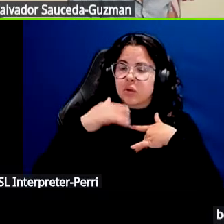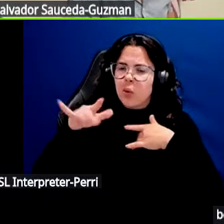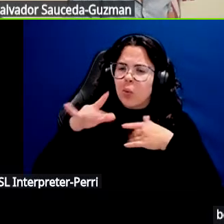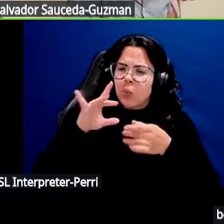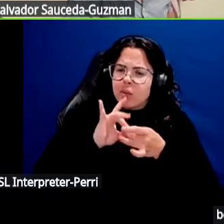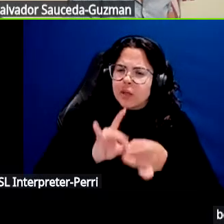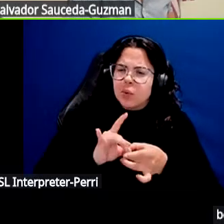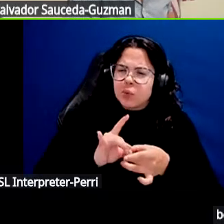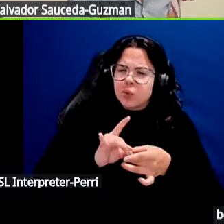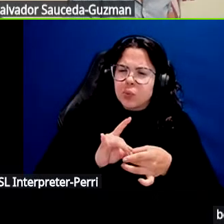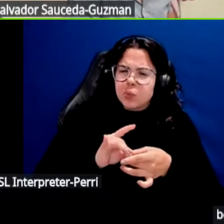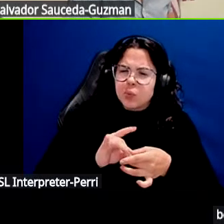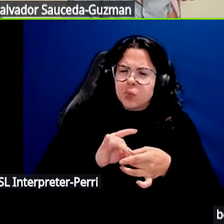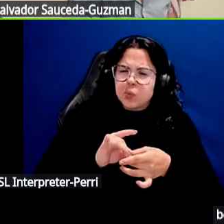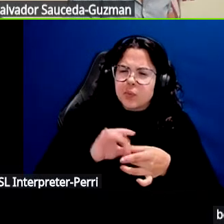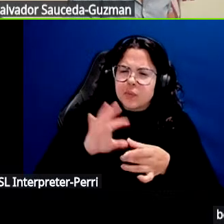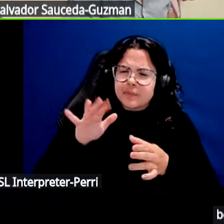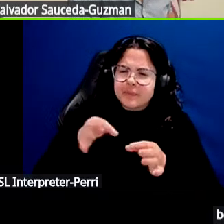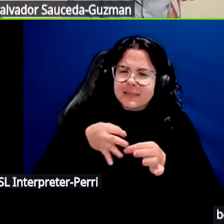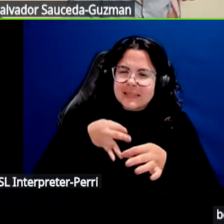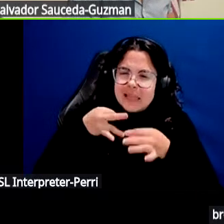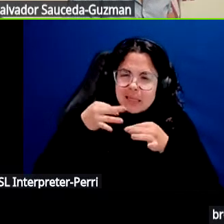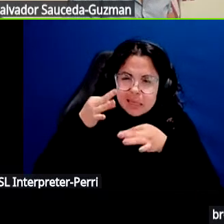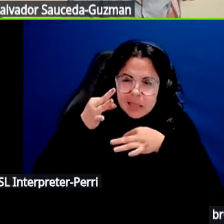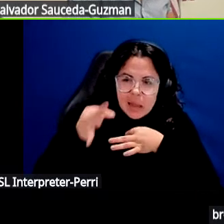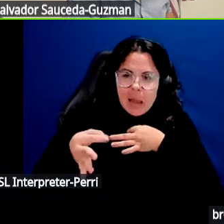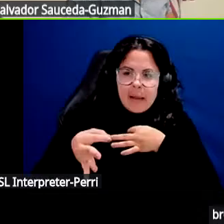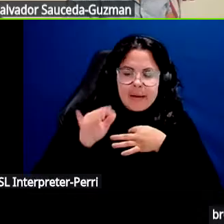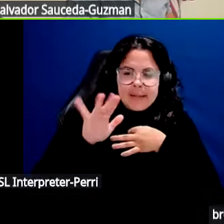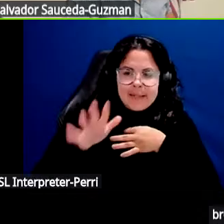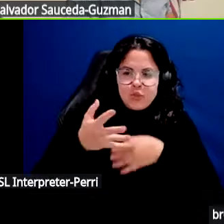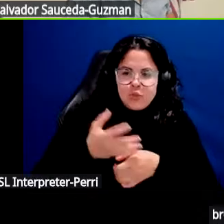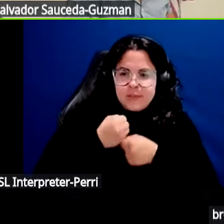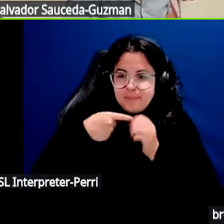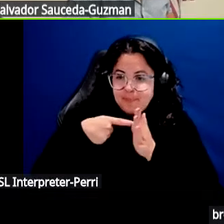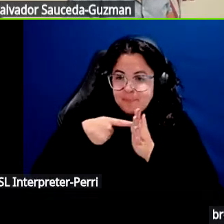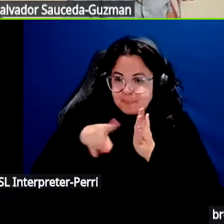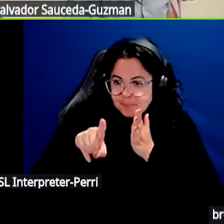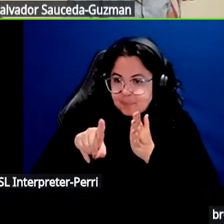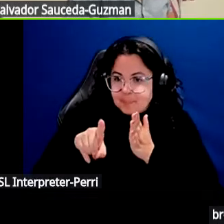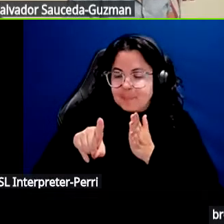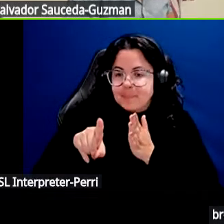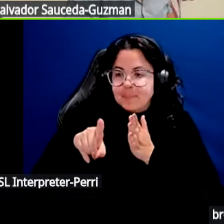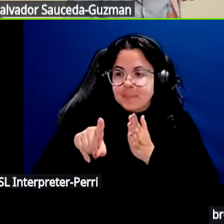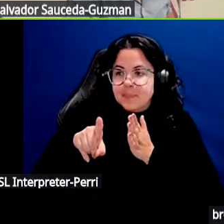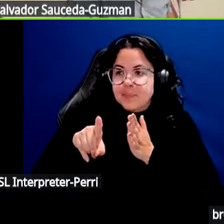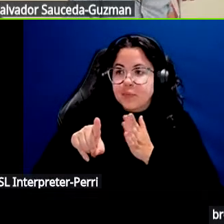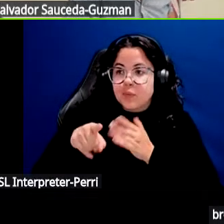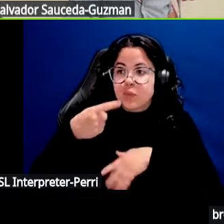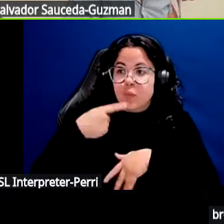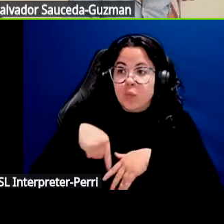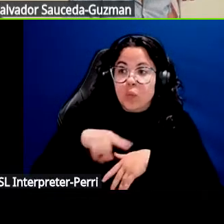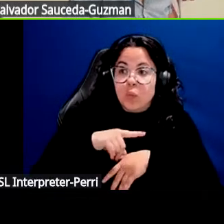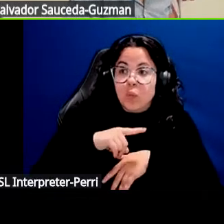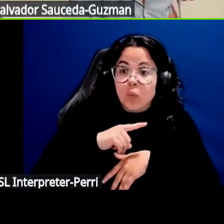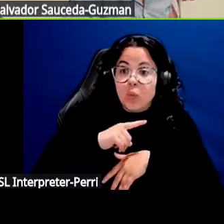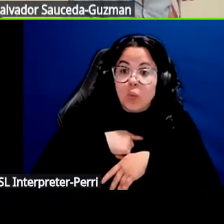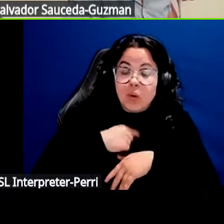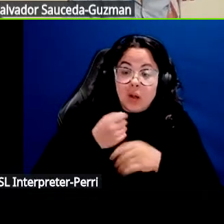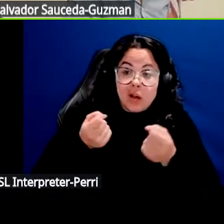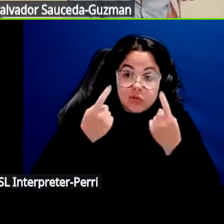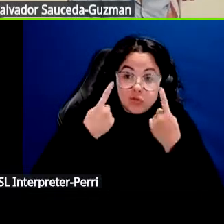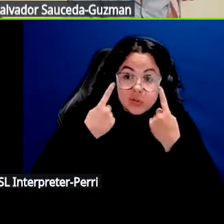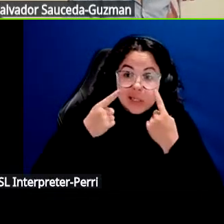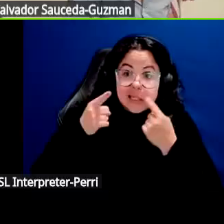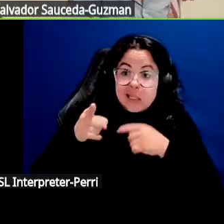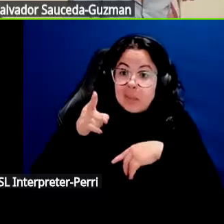regards to the delay in his receivable of payment for work. We are all under the understanding that he